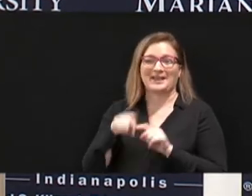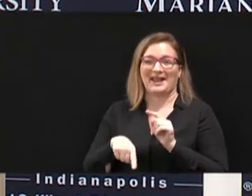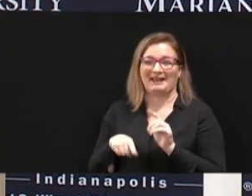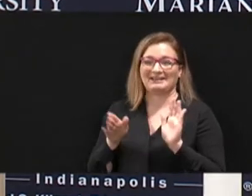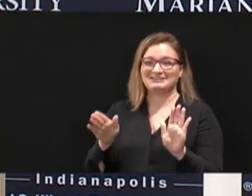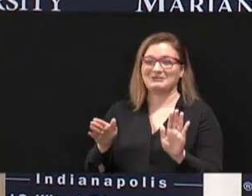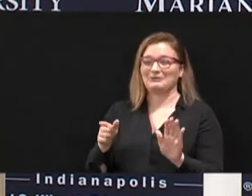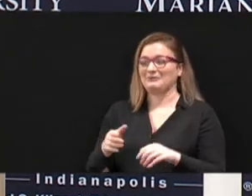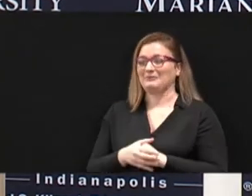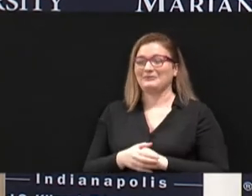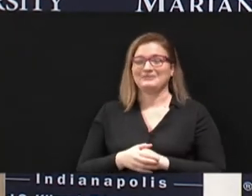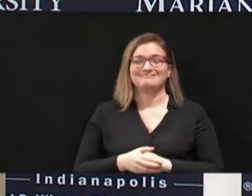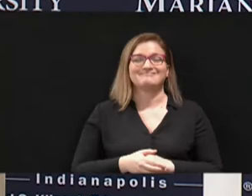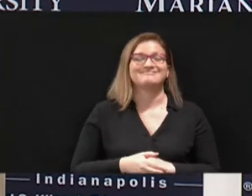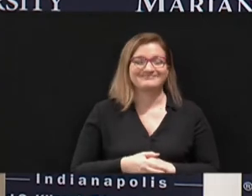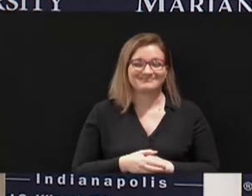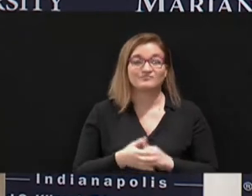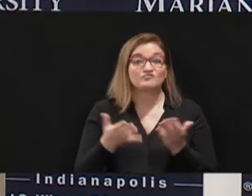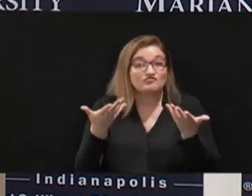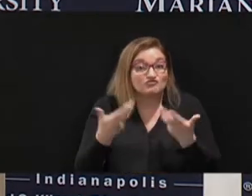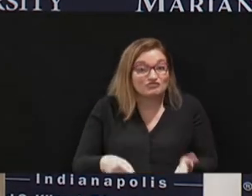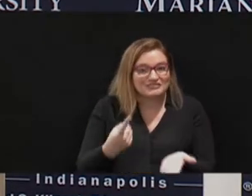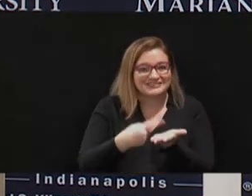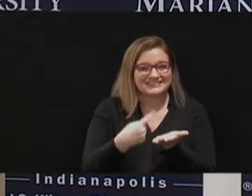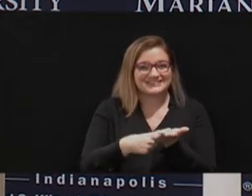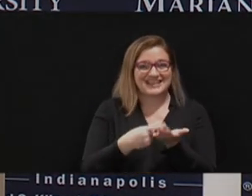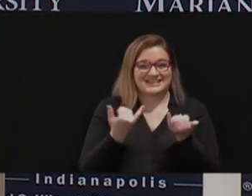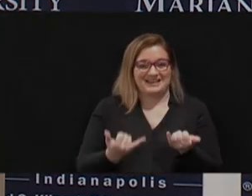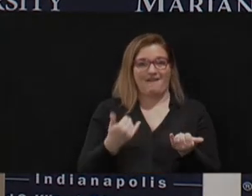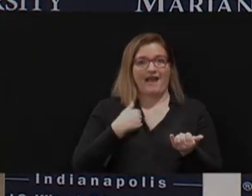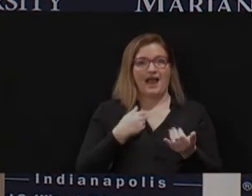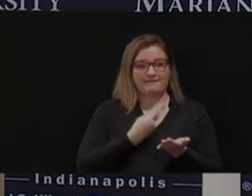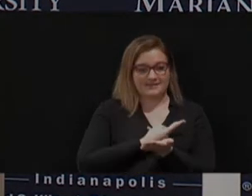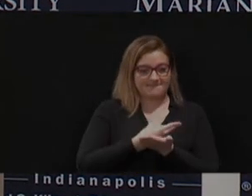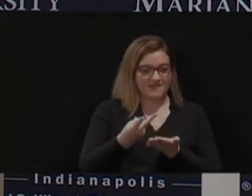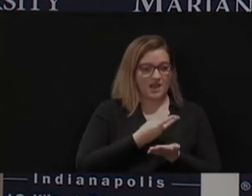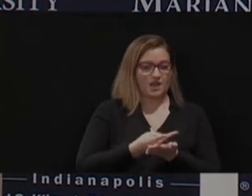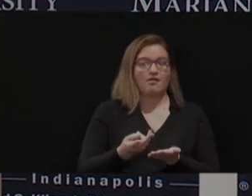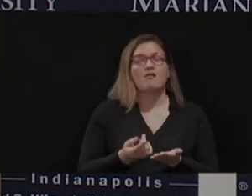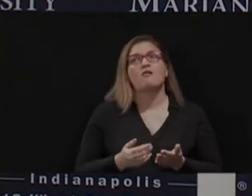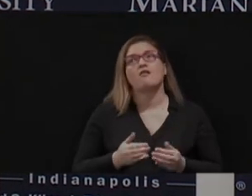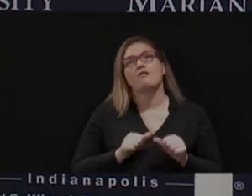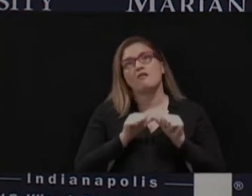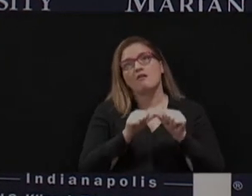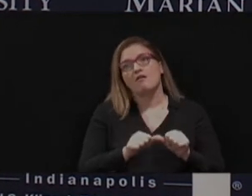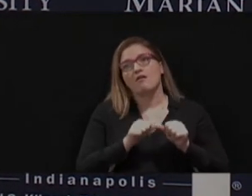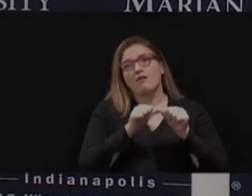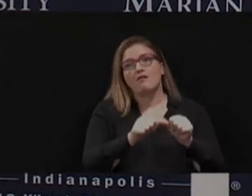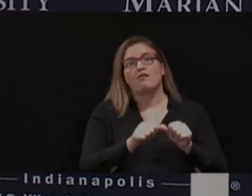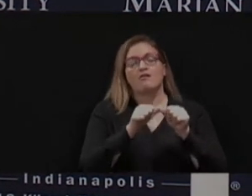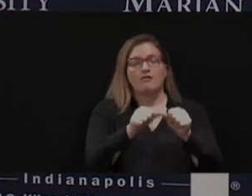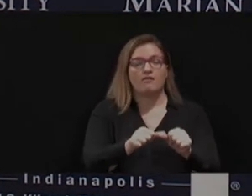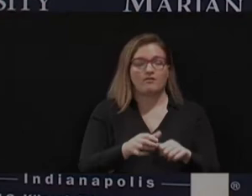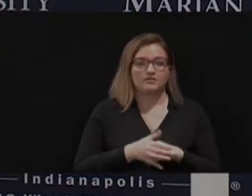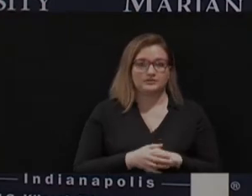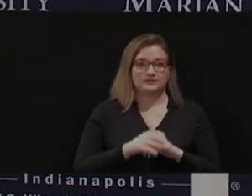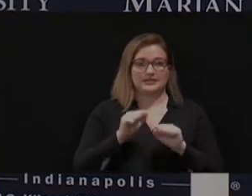Okay, so we've already talked about, you know, when you're having this failure constantly, it can produce a poor